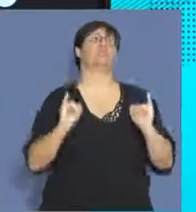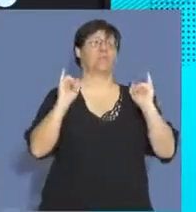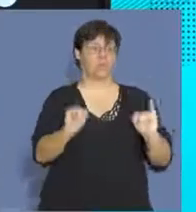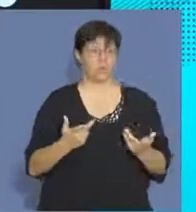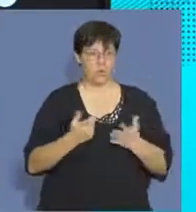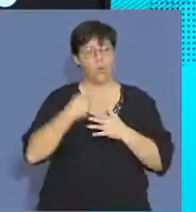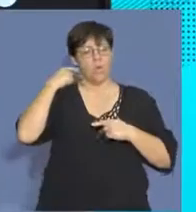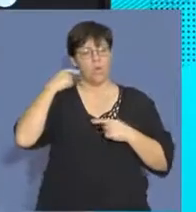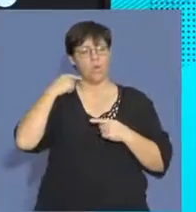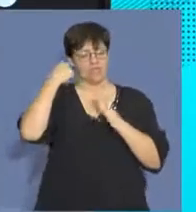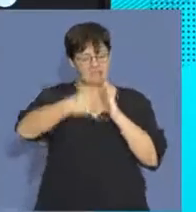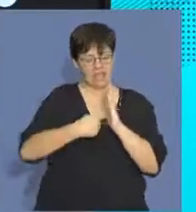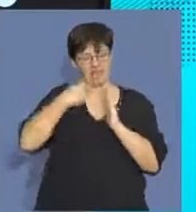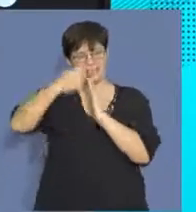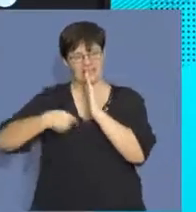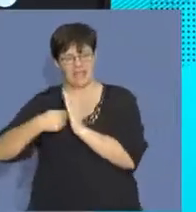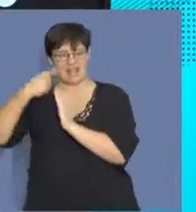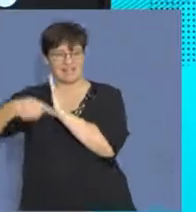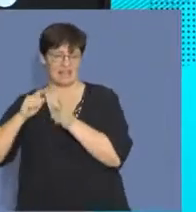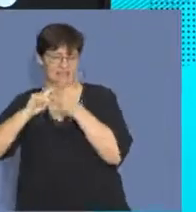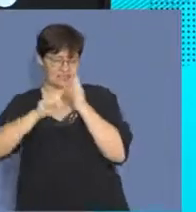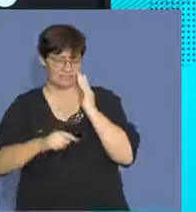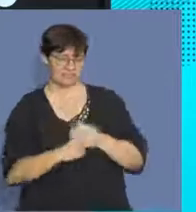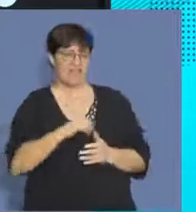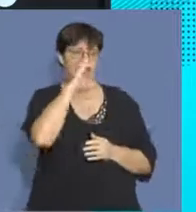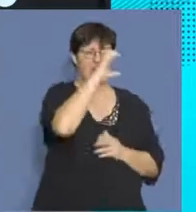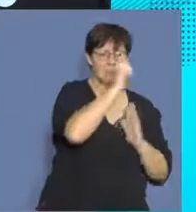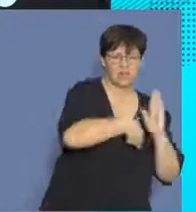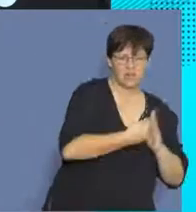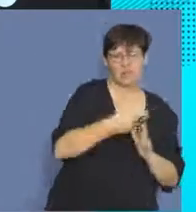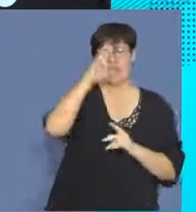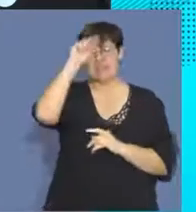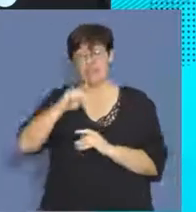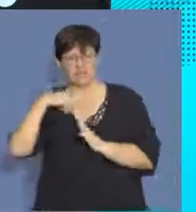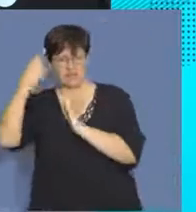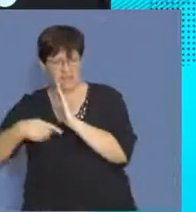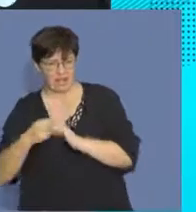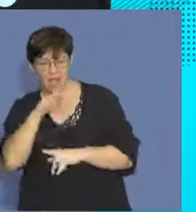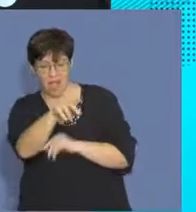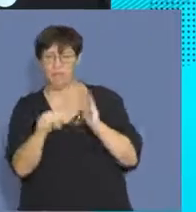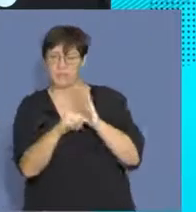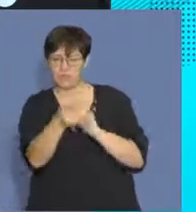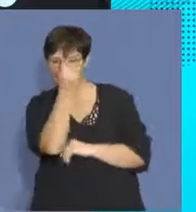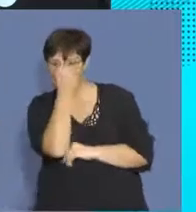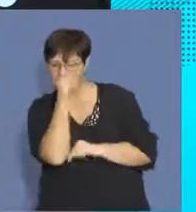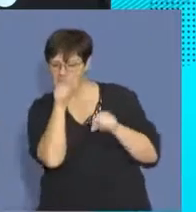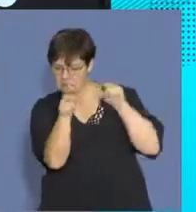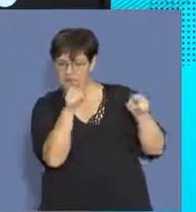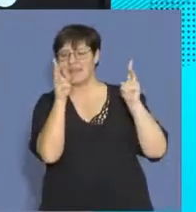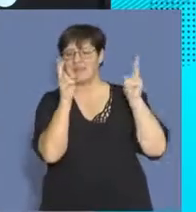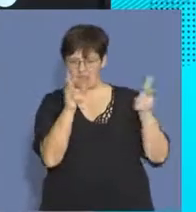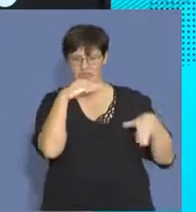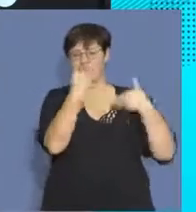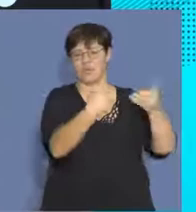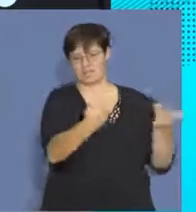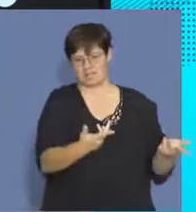various cycles. As we've looked at the carbon cycle and the nitrogen cycle, it's important that we understand that these are natural processes,